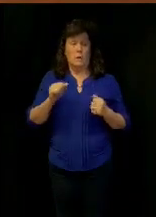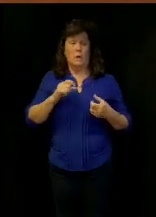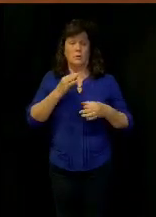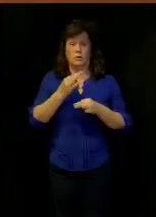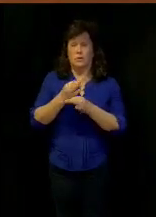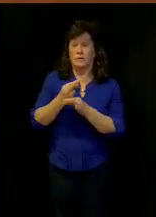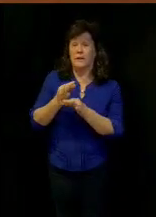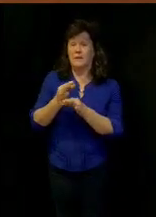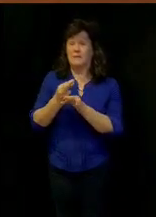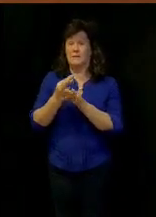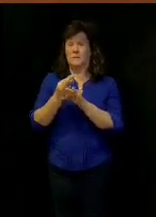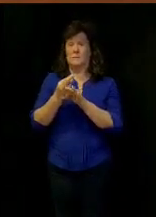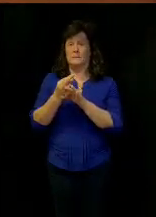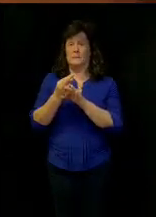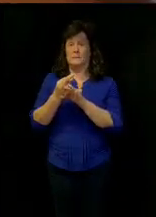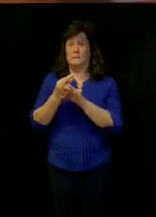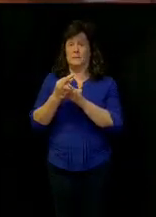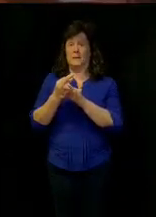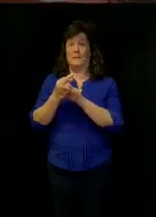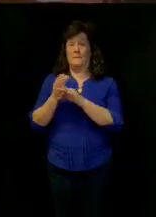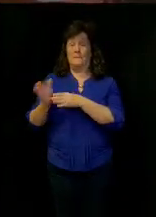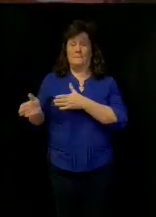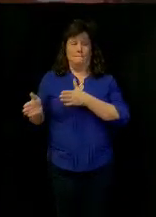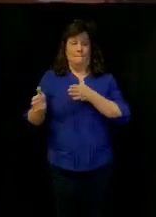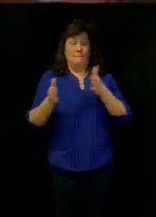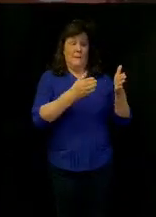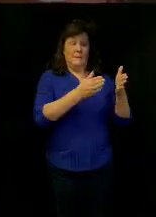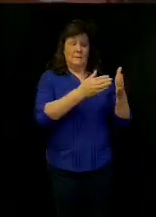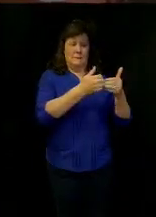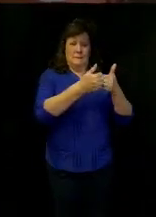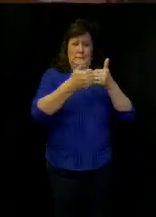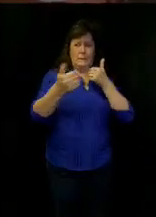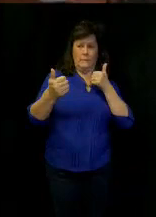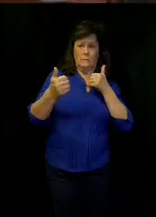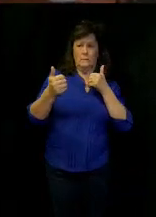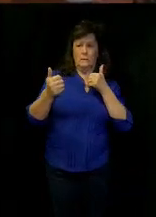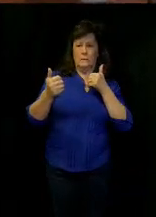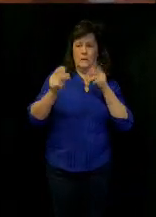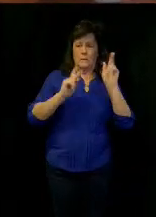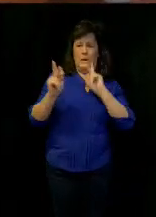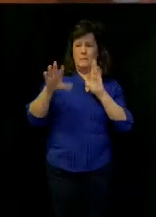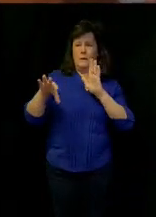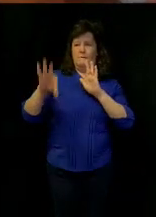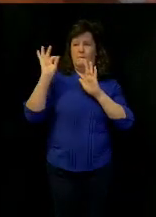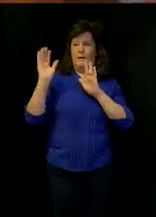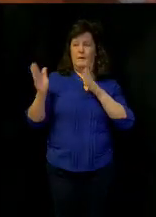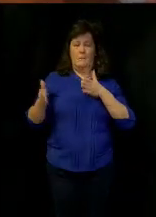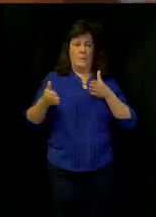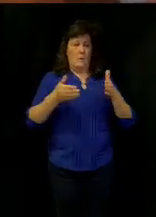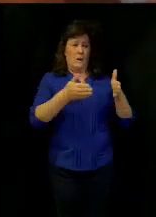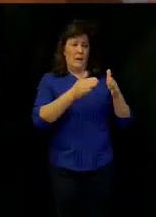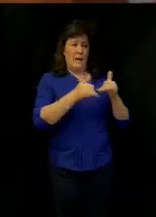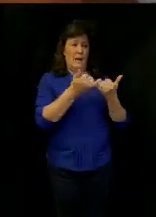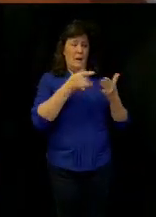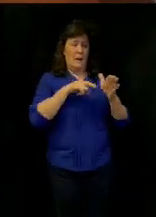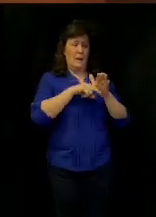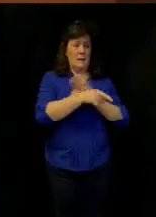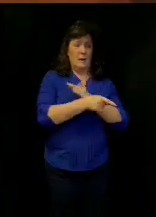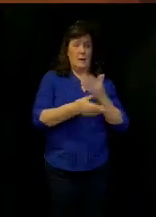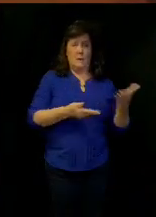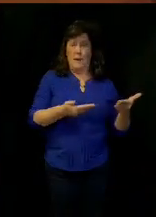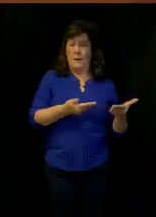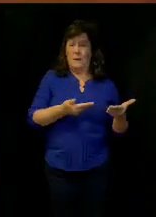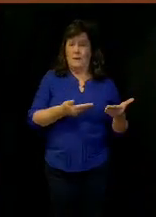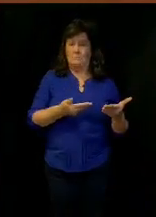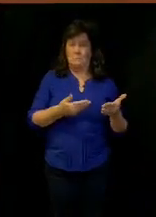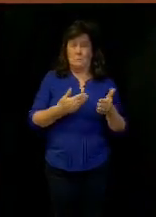You can actually put a keyhole for people to say, this is the way we got to go. But listen, people are going to find a way to kill a baby, whether there's a law or not. People are